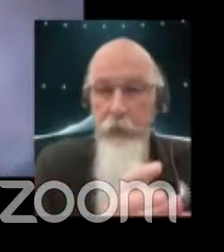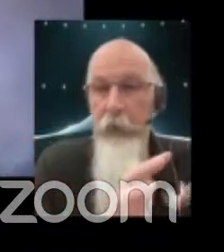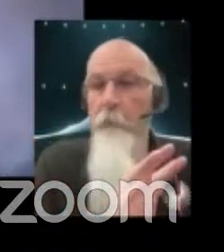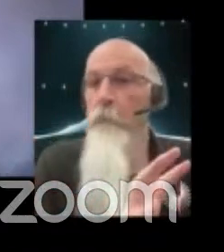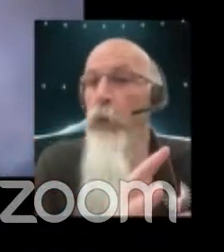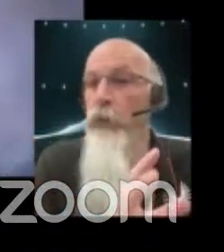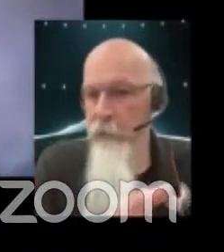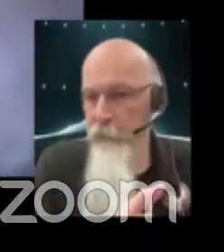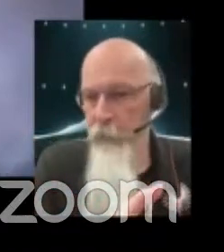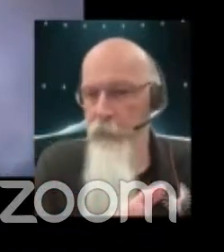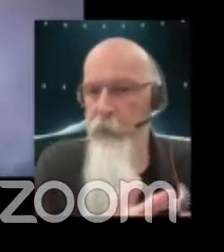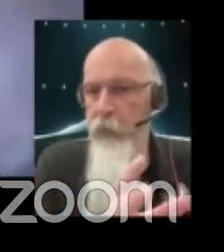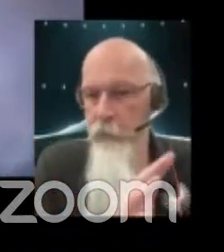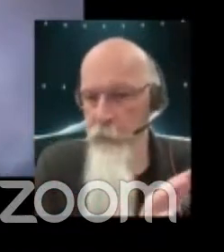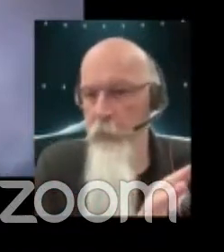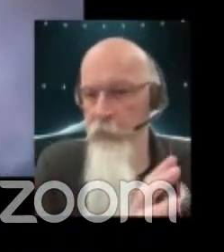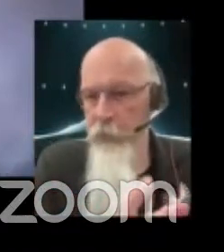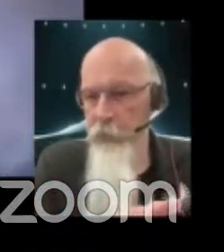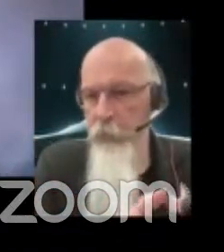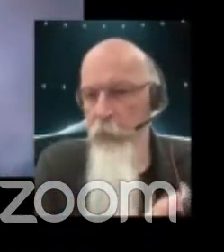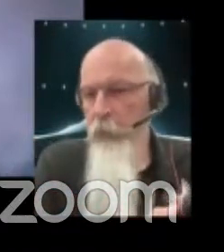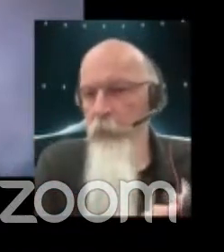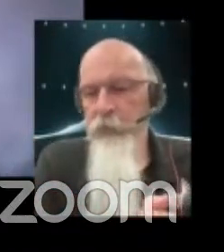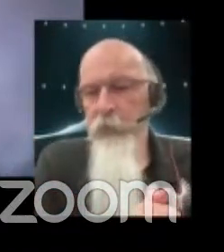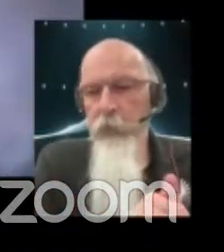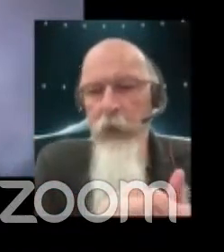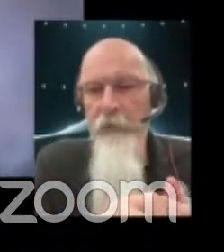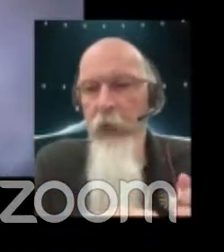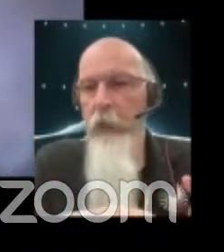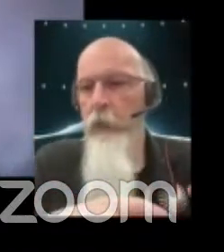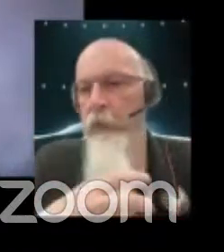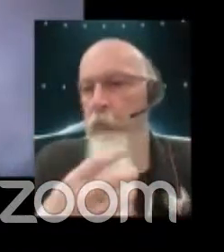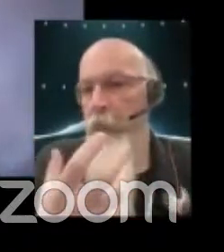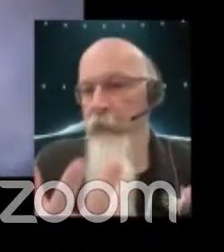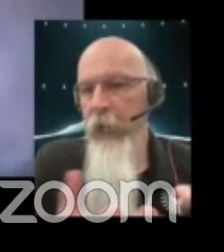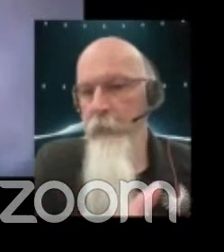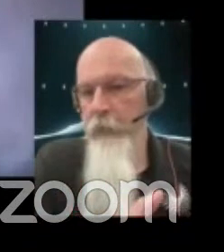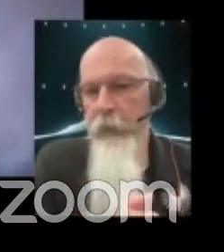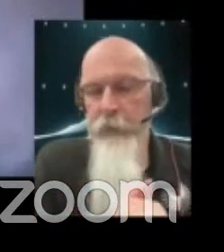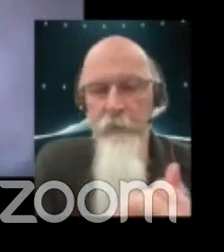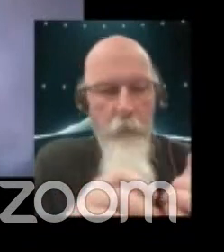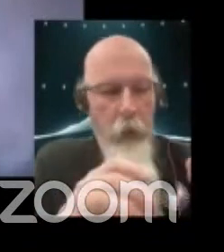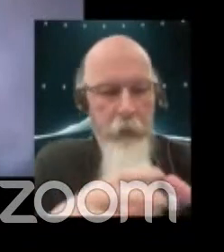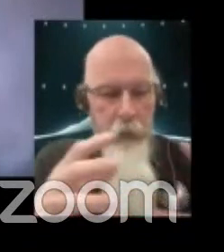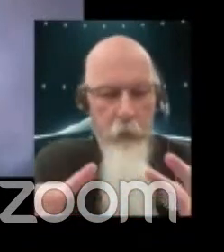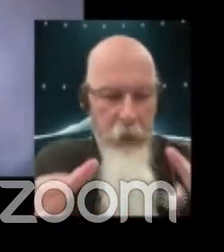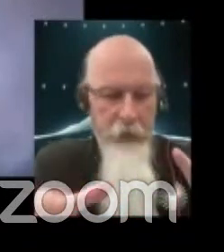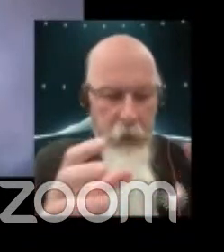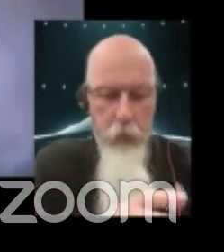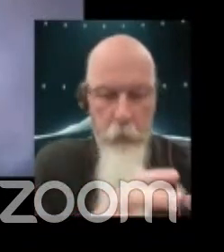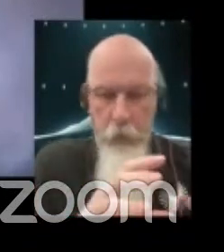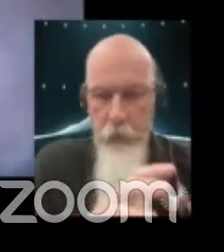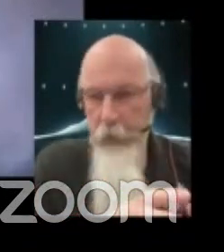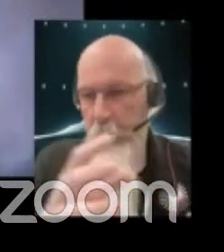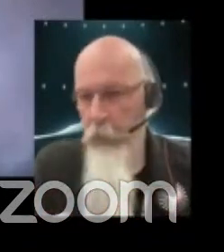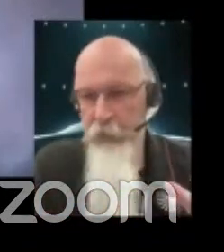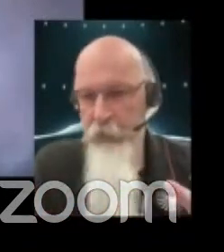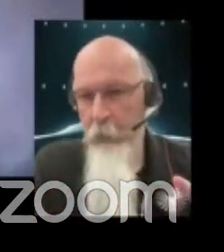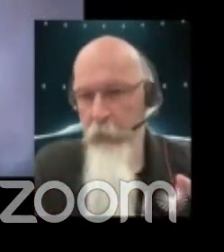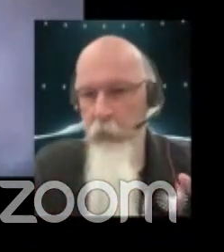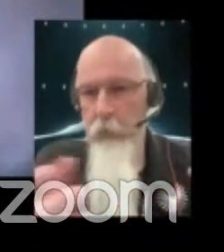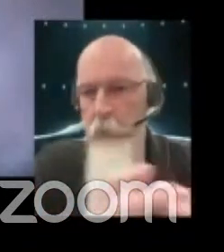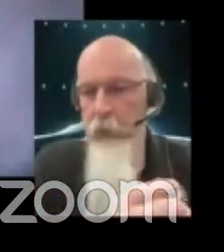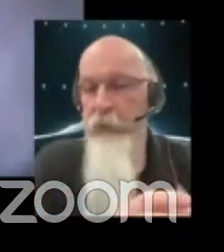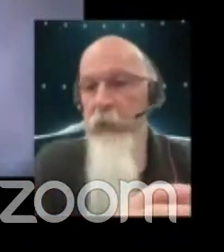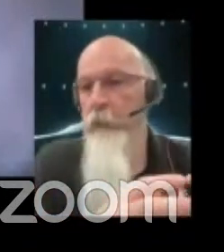unfortunately because of the emotive side of responses so if I look at it from an attack perspective my job as a human to get